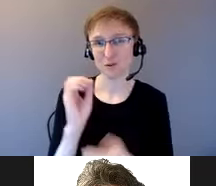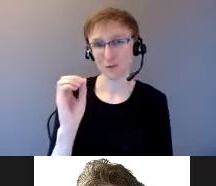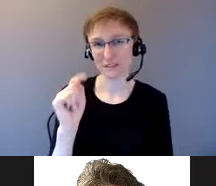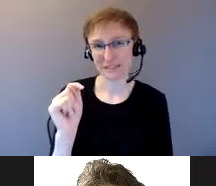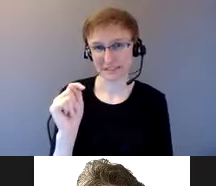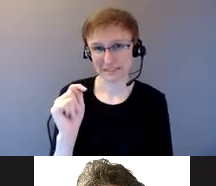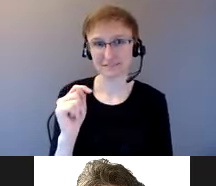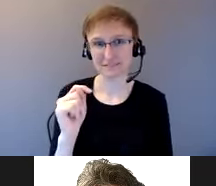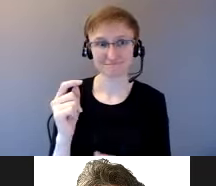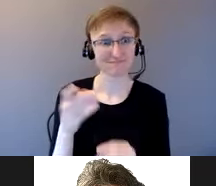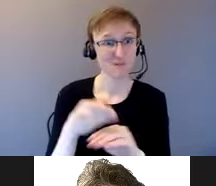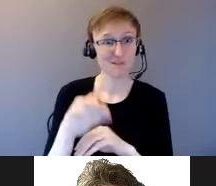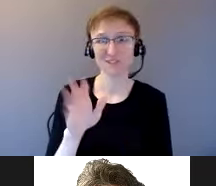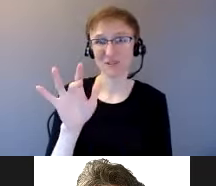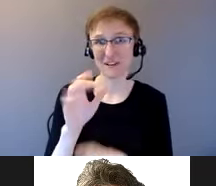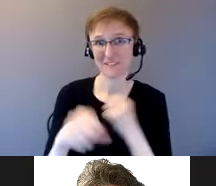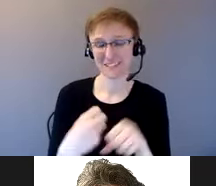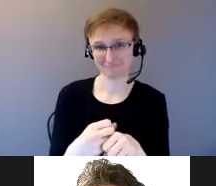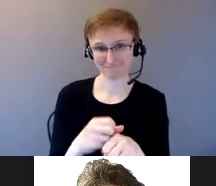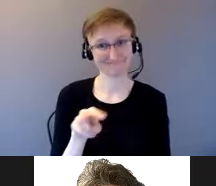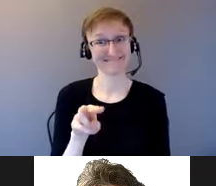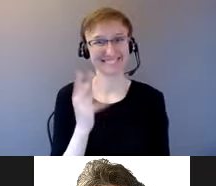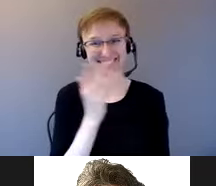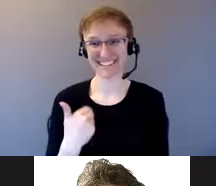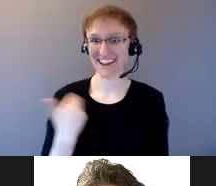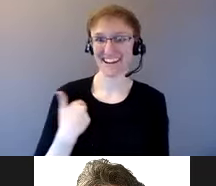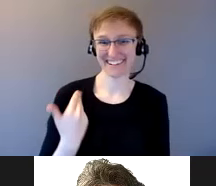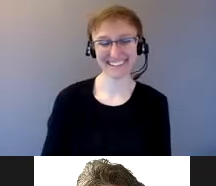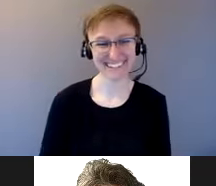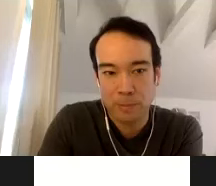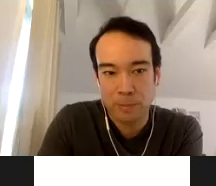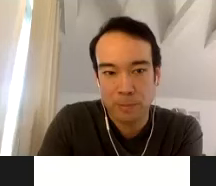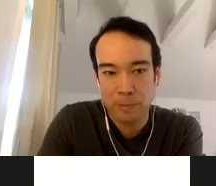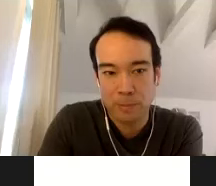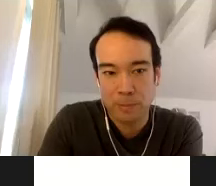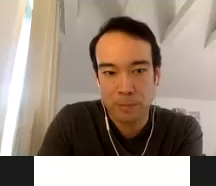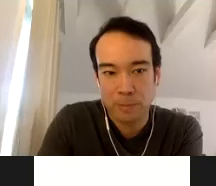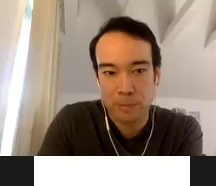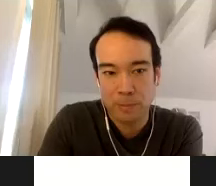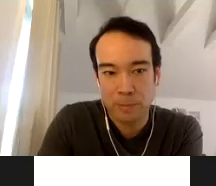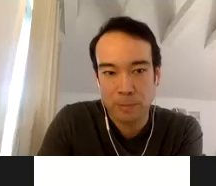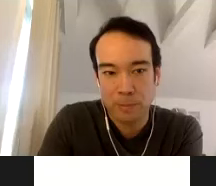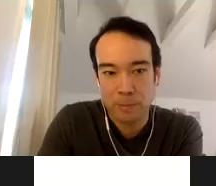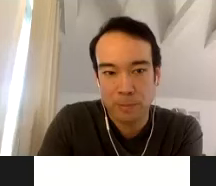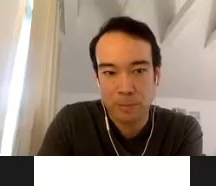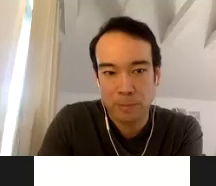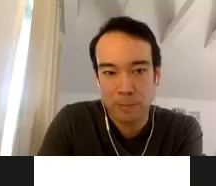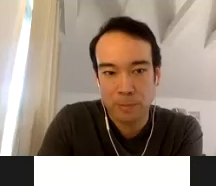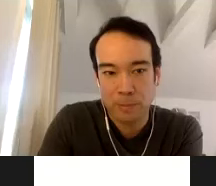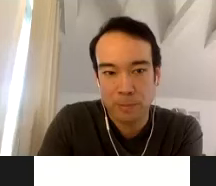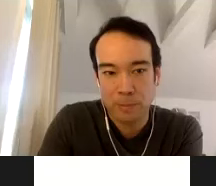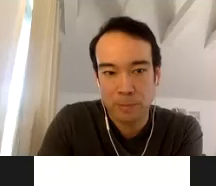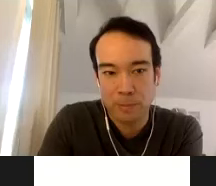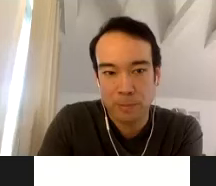You'd never know that by looking at her. And much of her career had been spent with the Community Care Access Center, the CCAC,